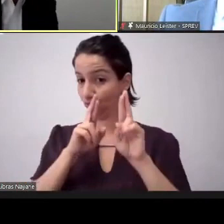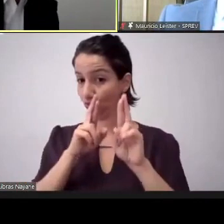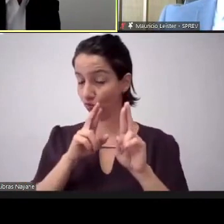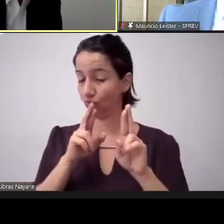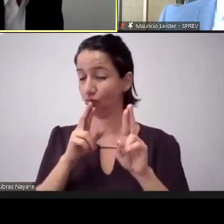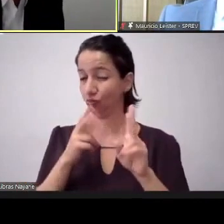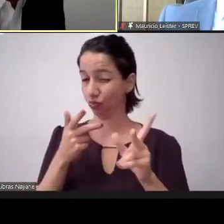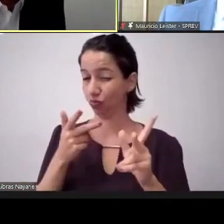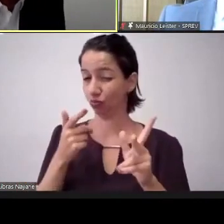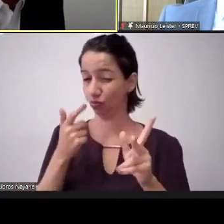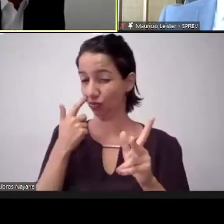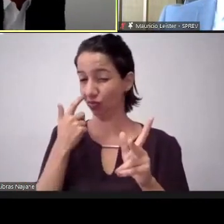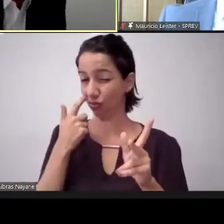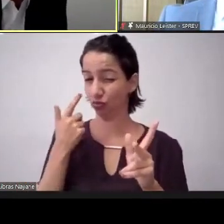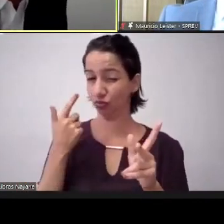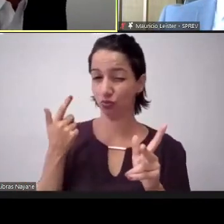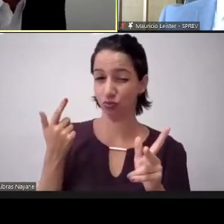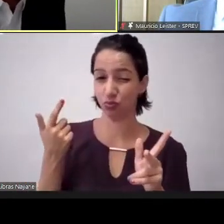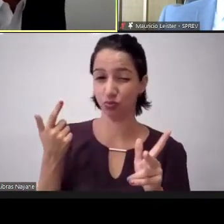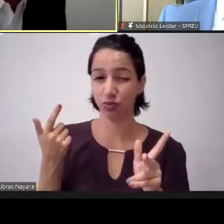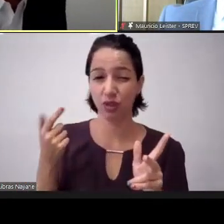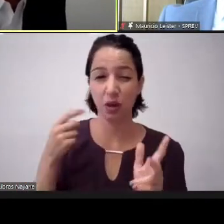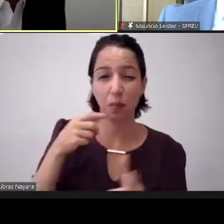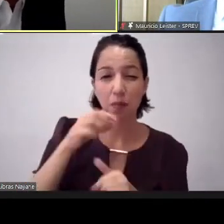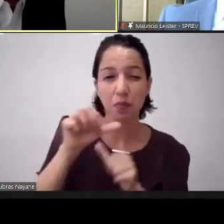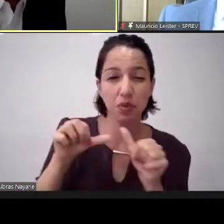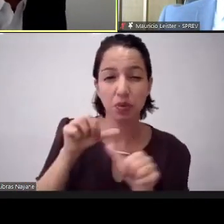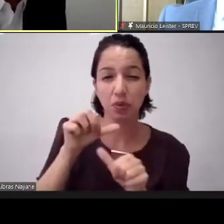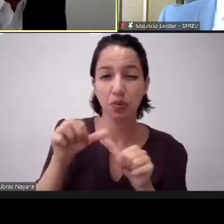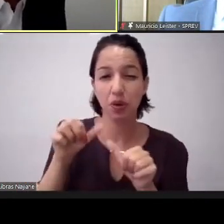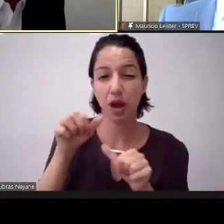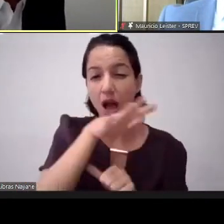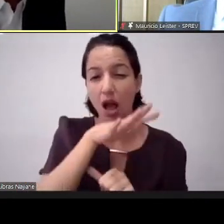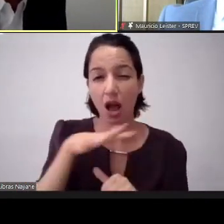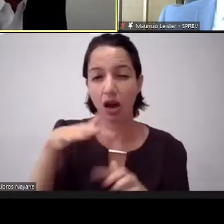What we have been seeing here is